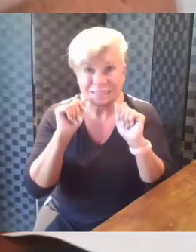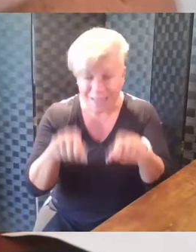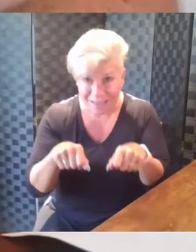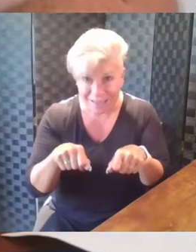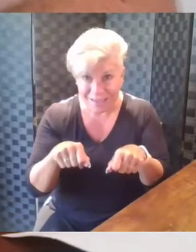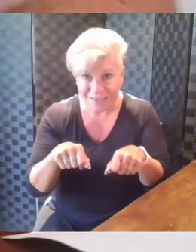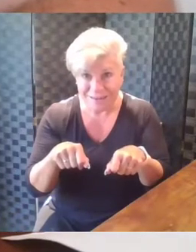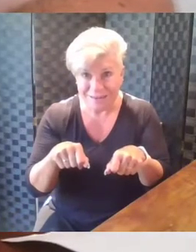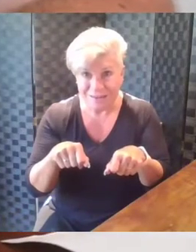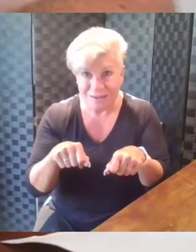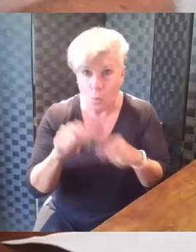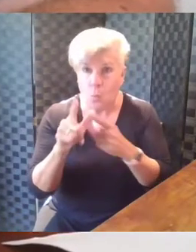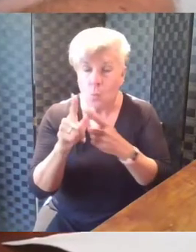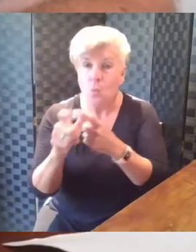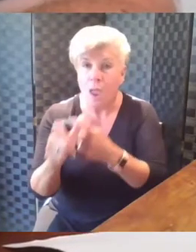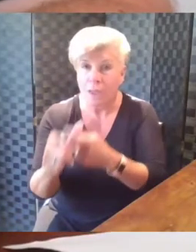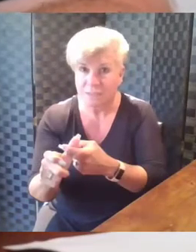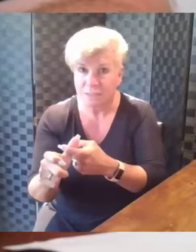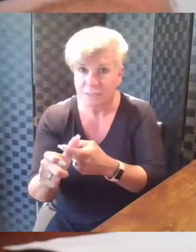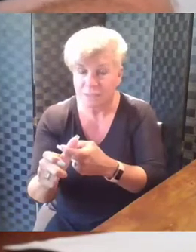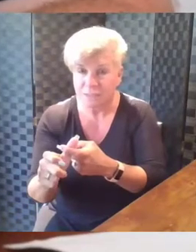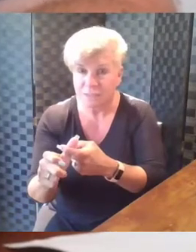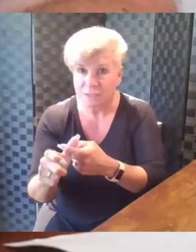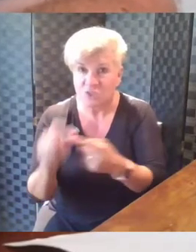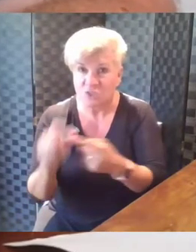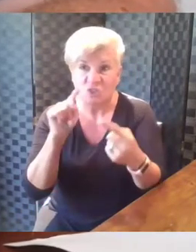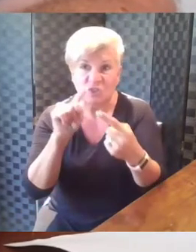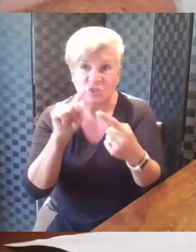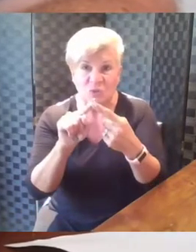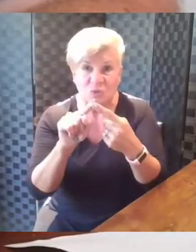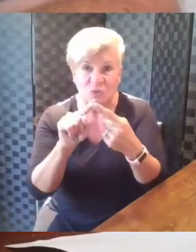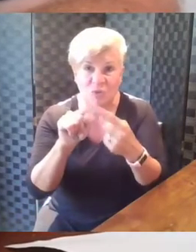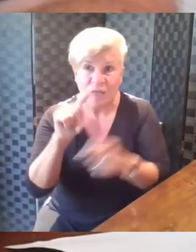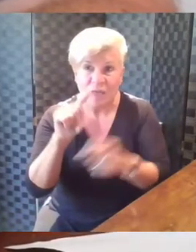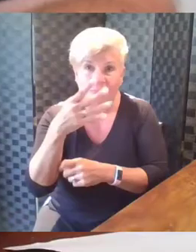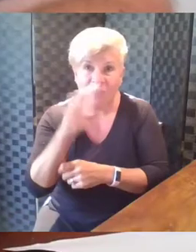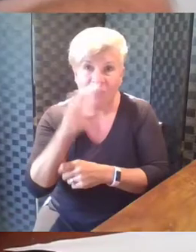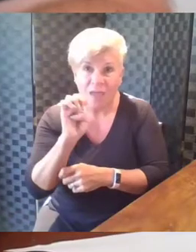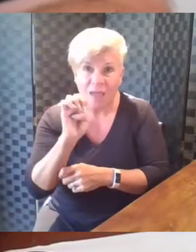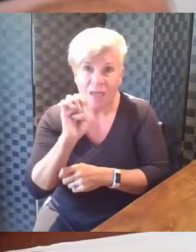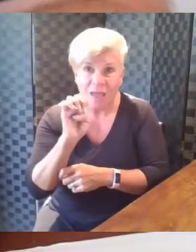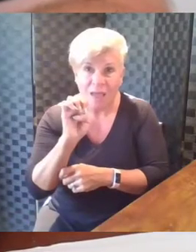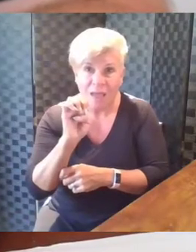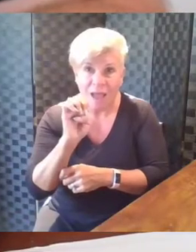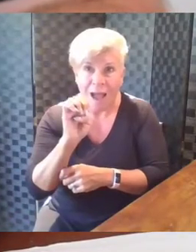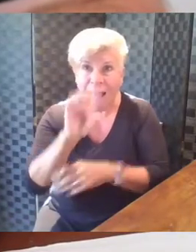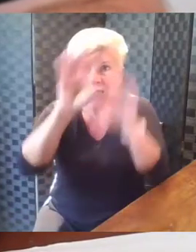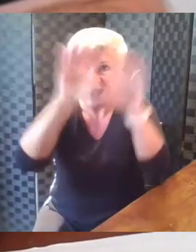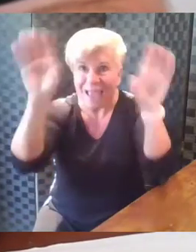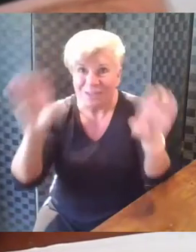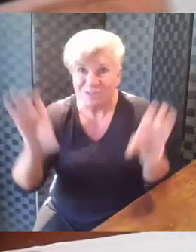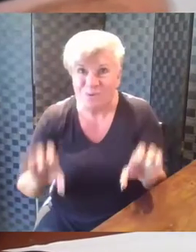can run to the castle.